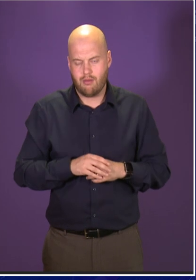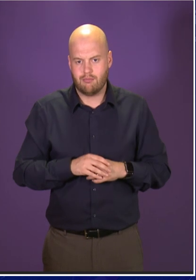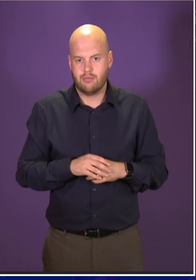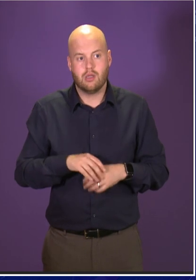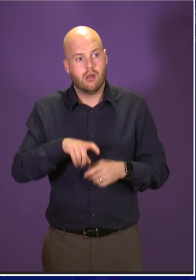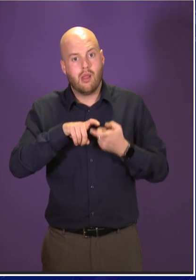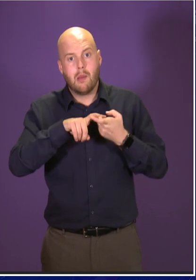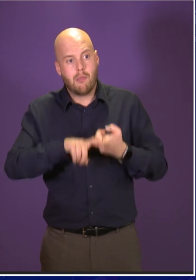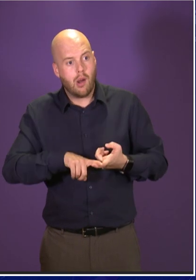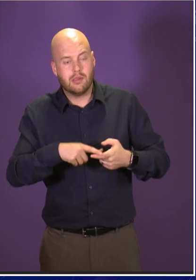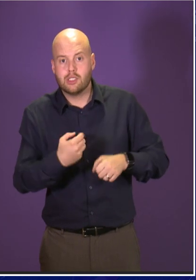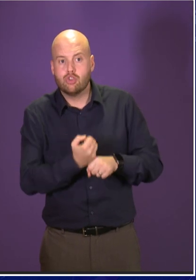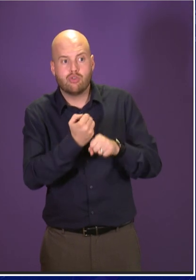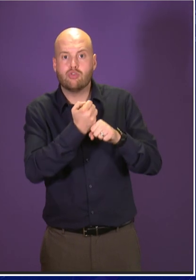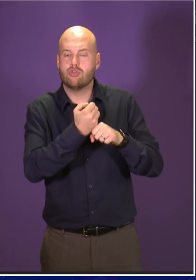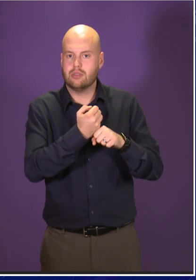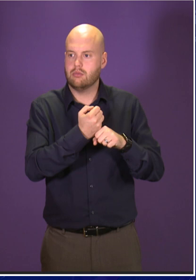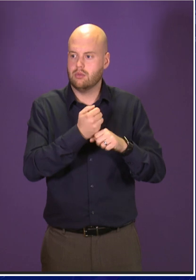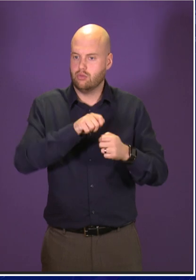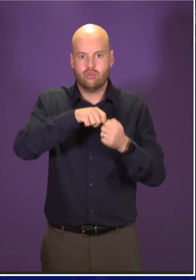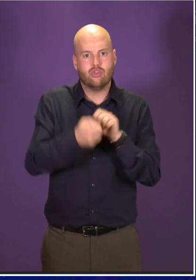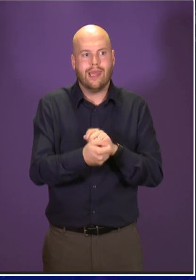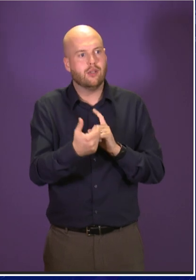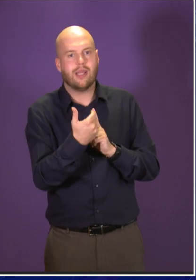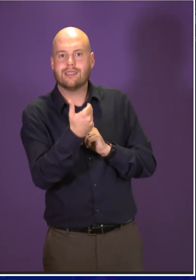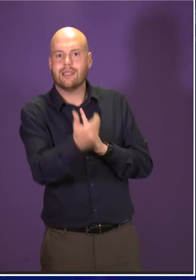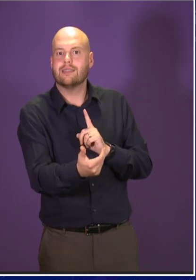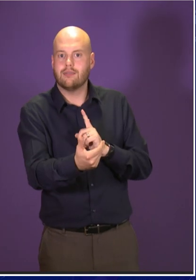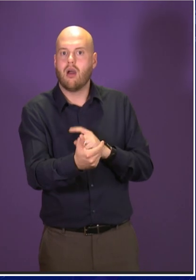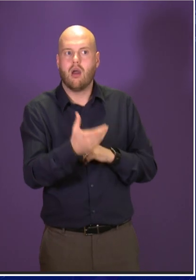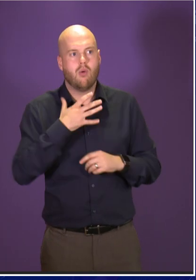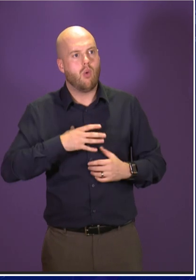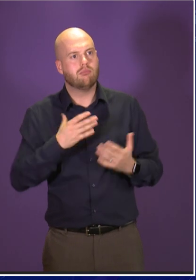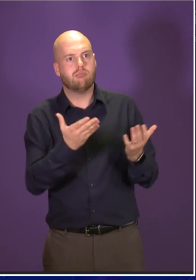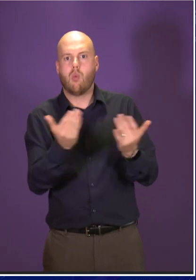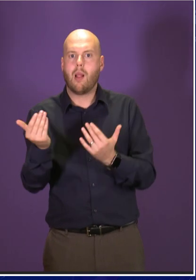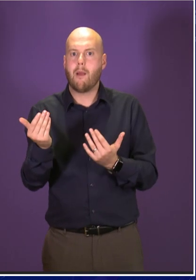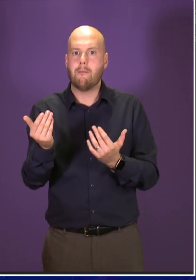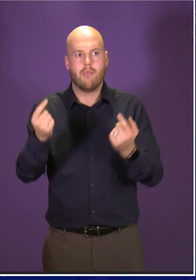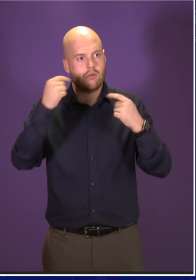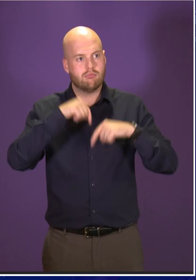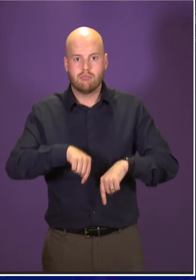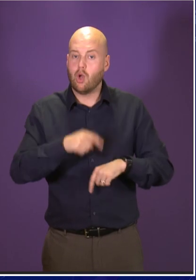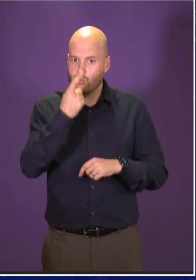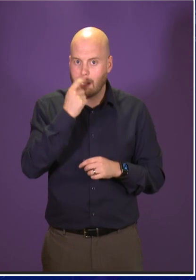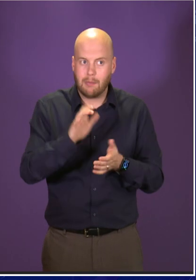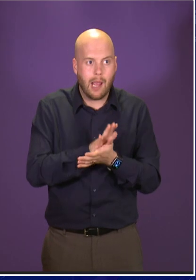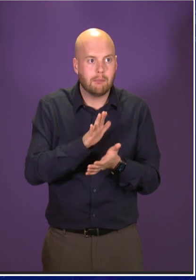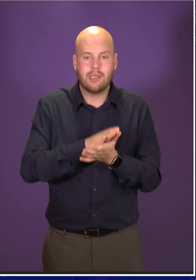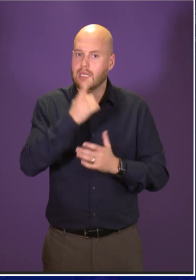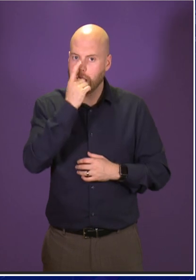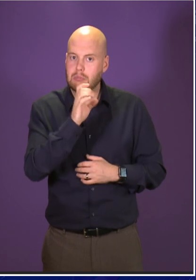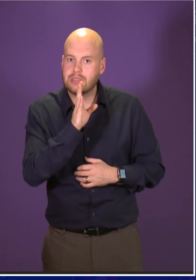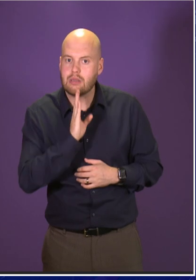reinvention of an identity that we wish to be open, hospitable, happy and sad, attentive to the